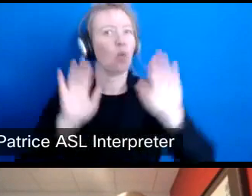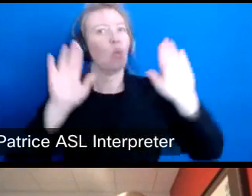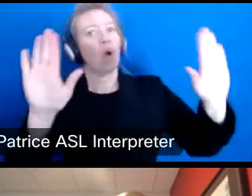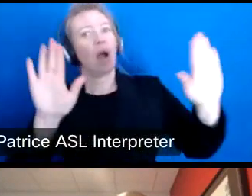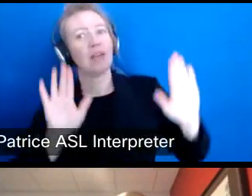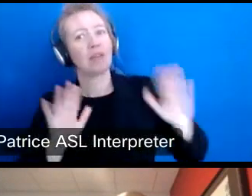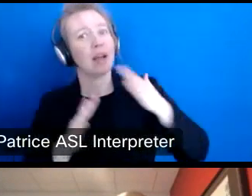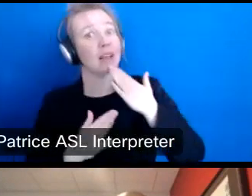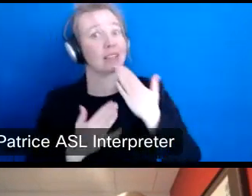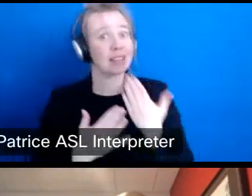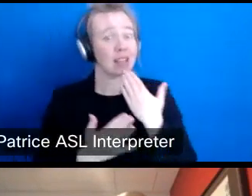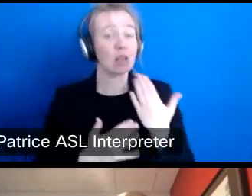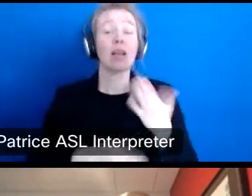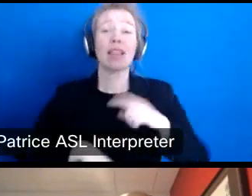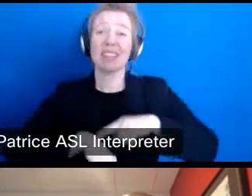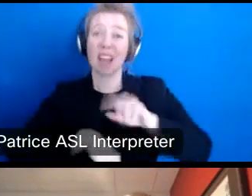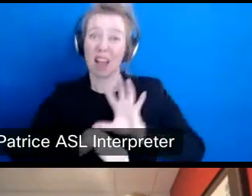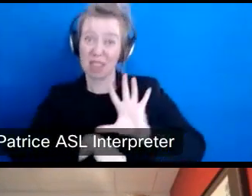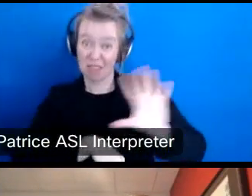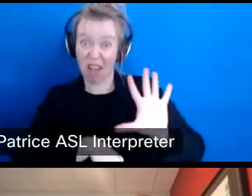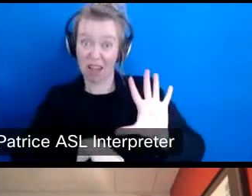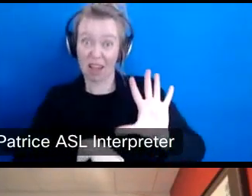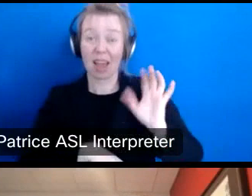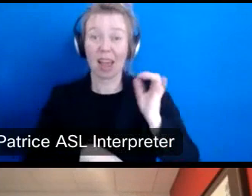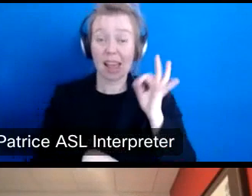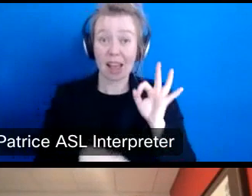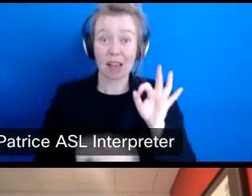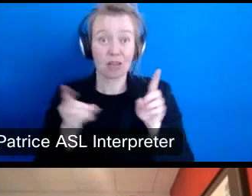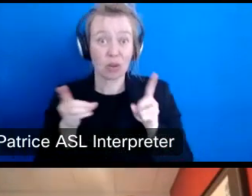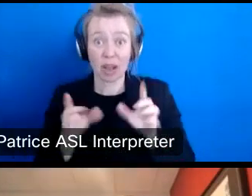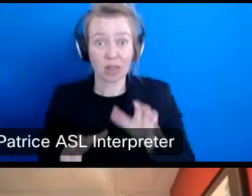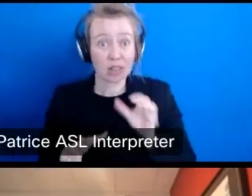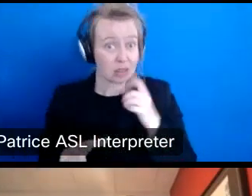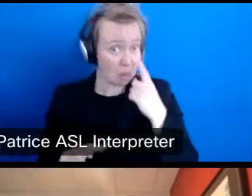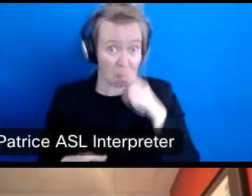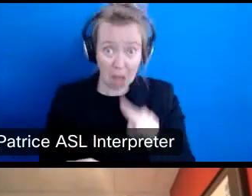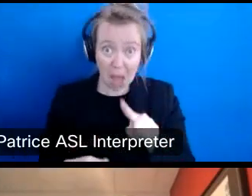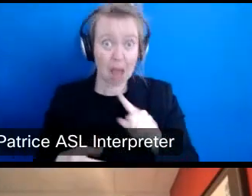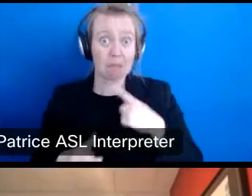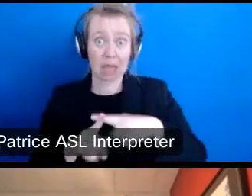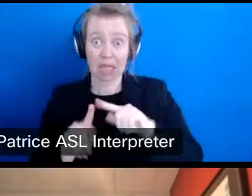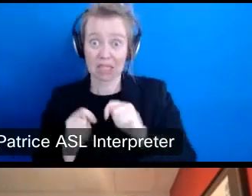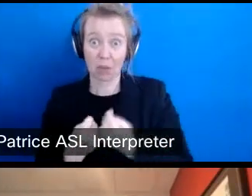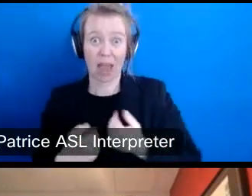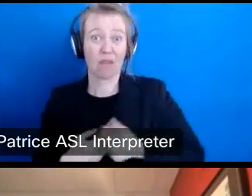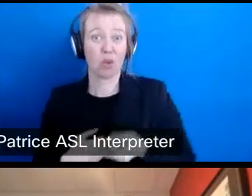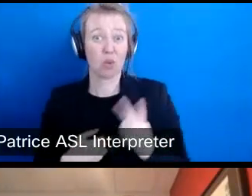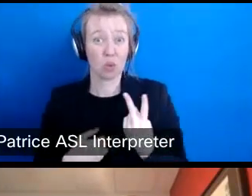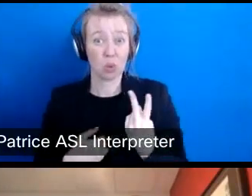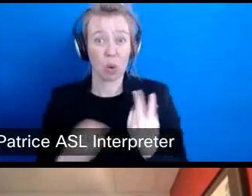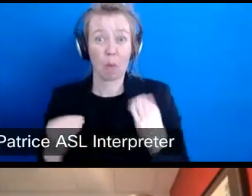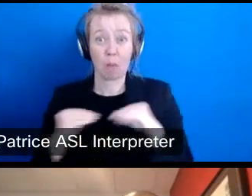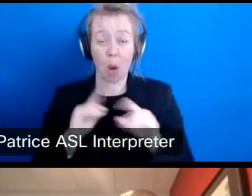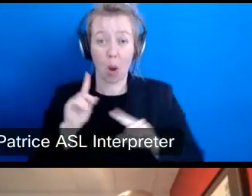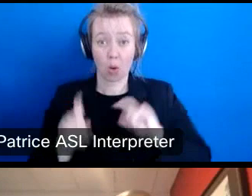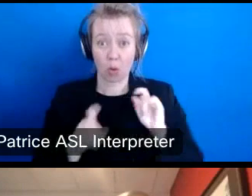is 5 o'clock. If the director doesn't mind and the team, we just have 2 more questions. And